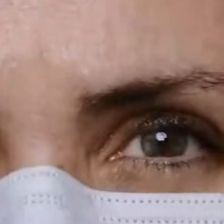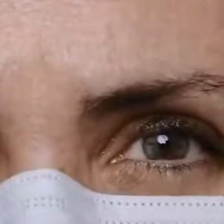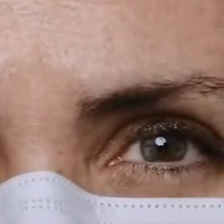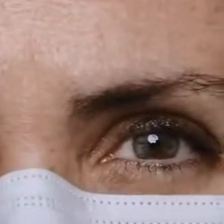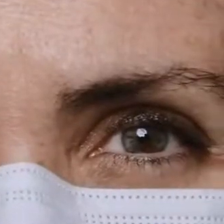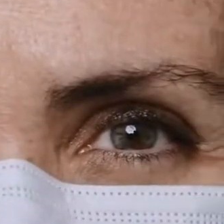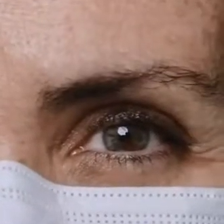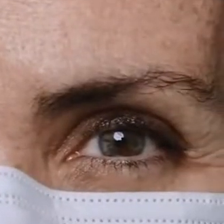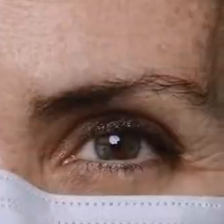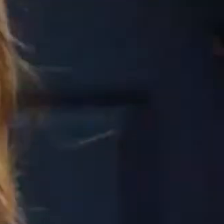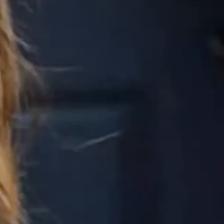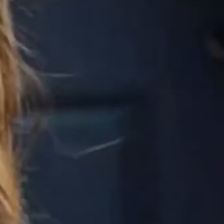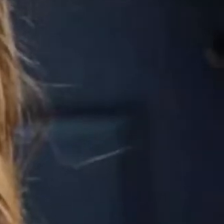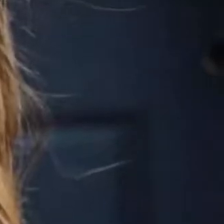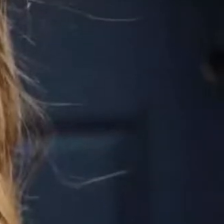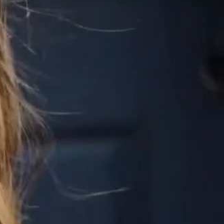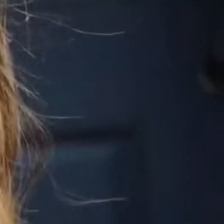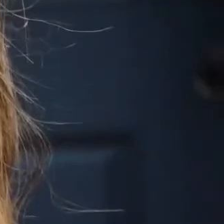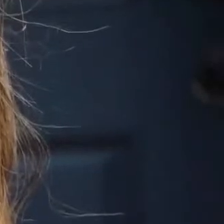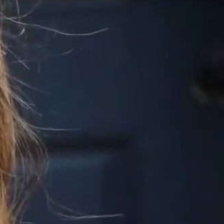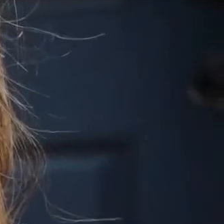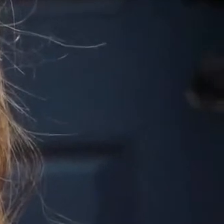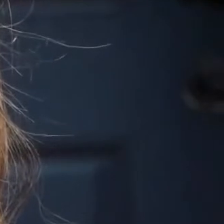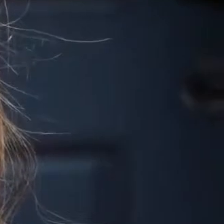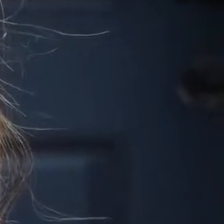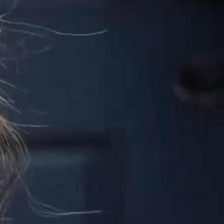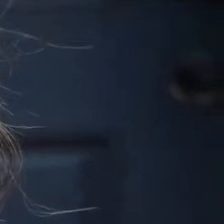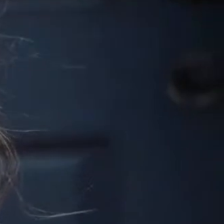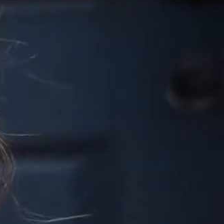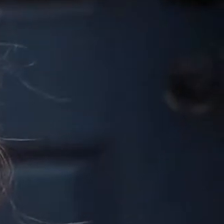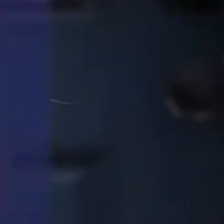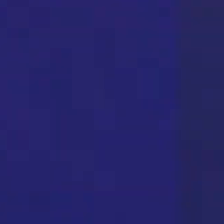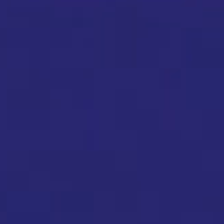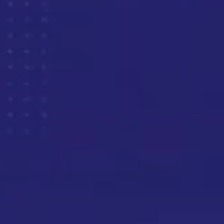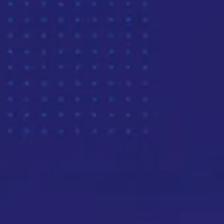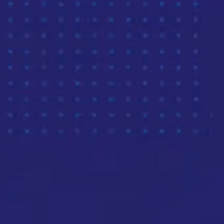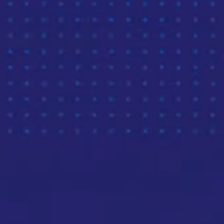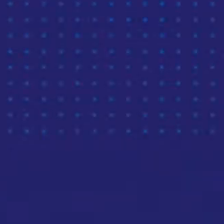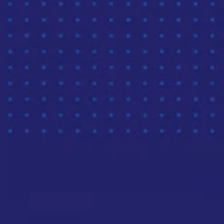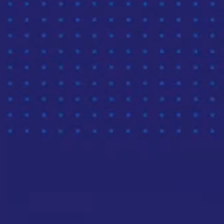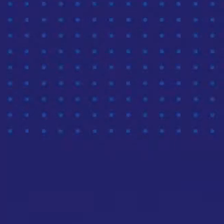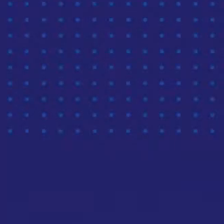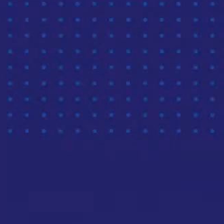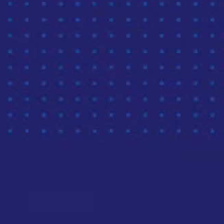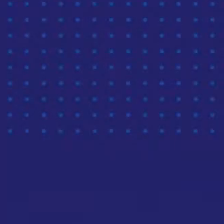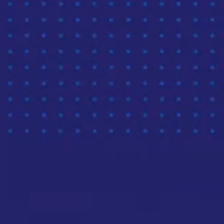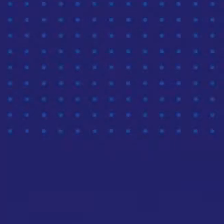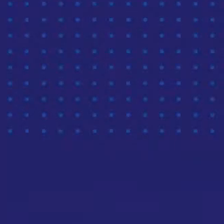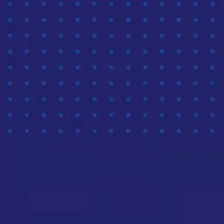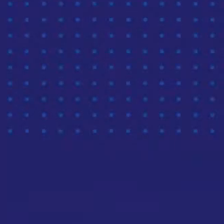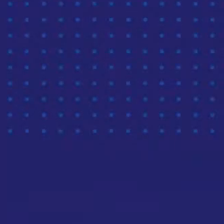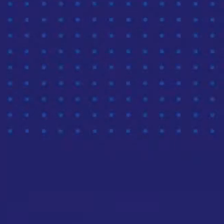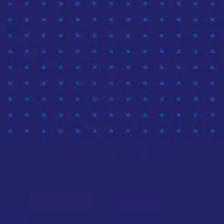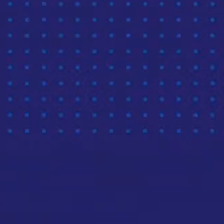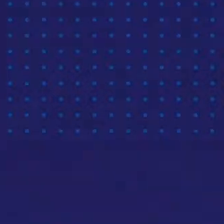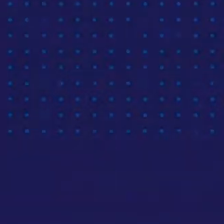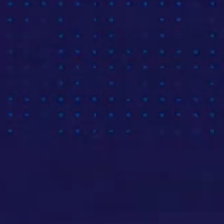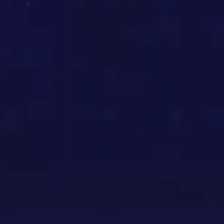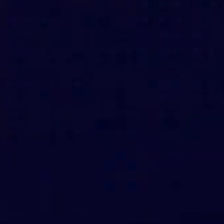que los demás te importan. Por favor, usa mascarilla. Cumplamos con nuestra parte para reducir la propagación.